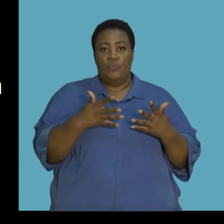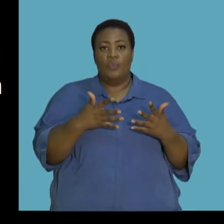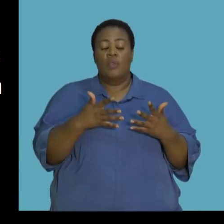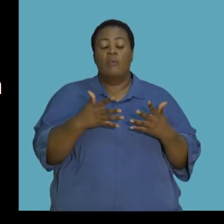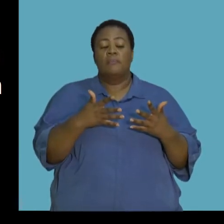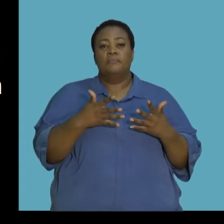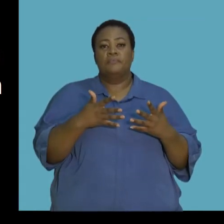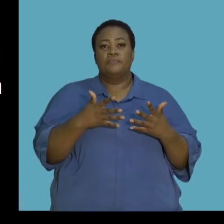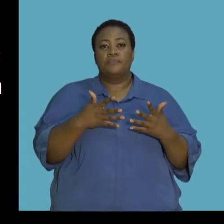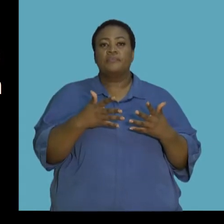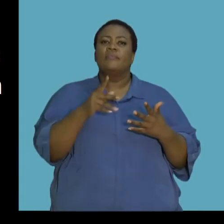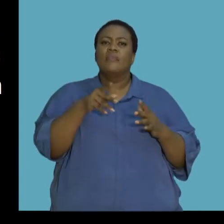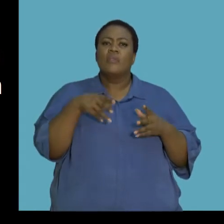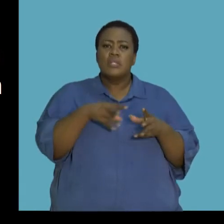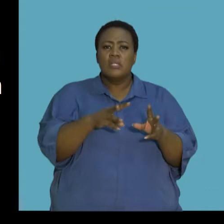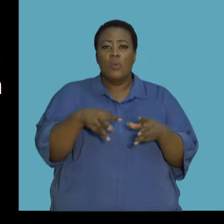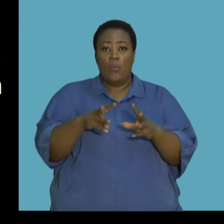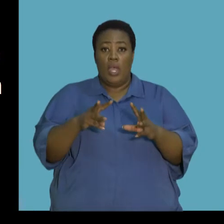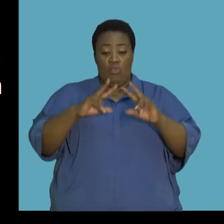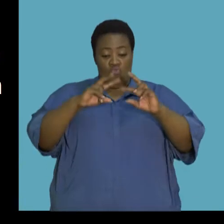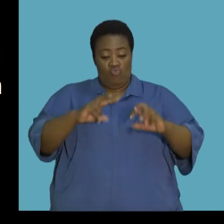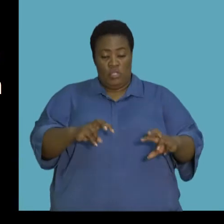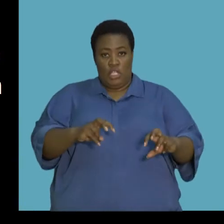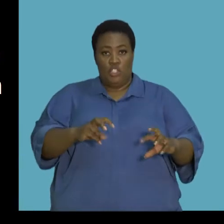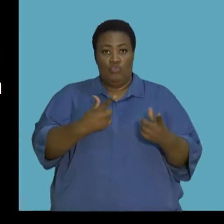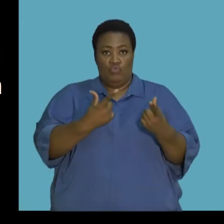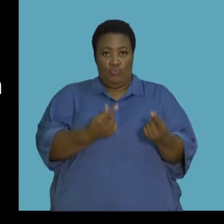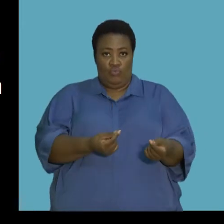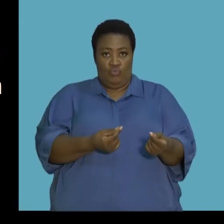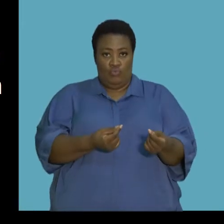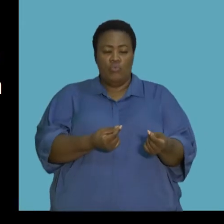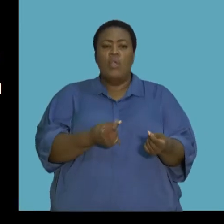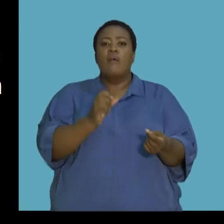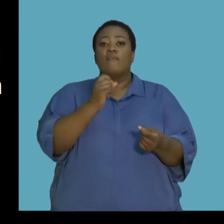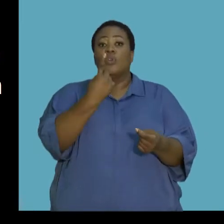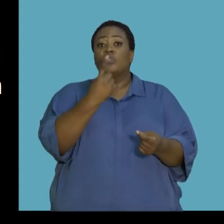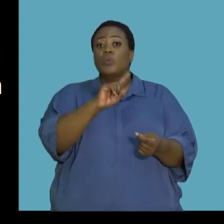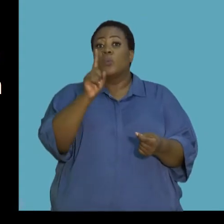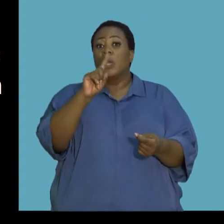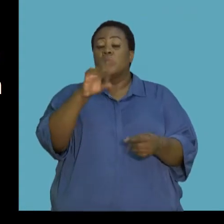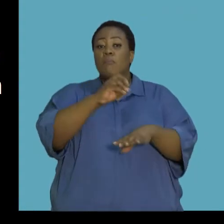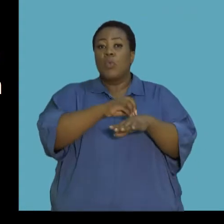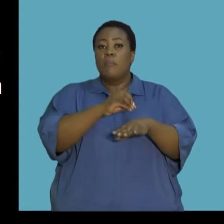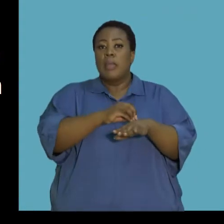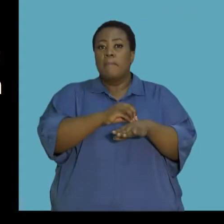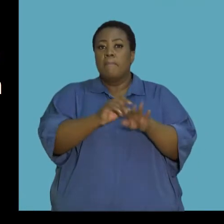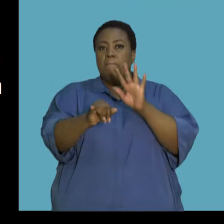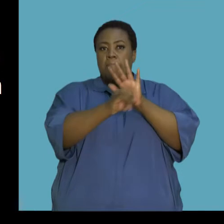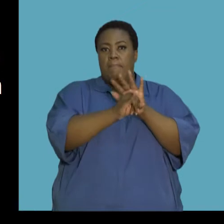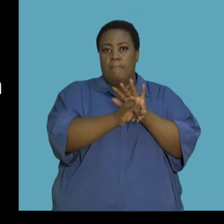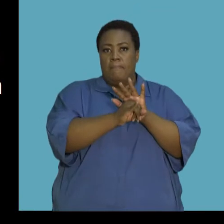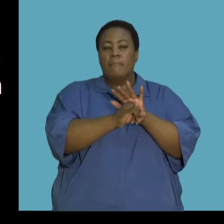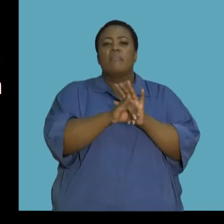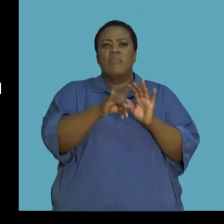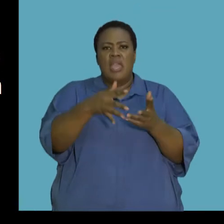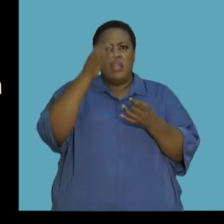defined as a method of research in which a problem is identified, relevant data is